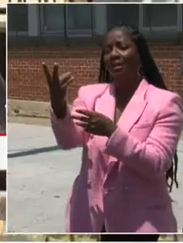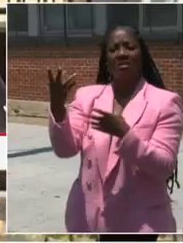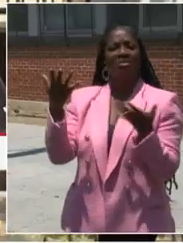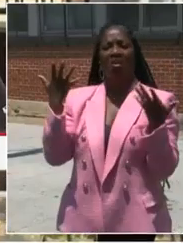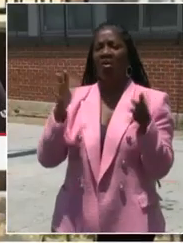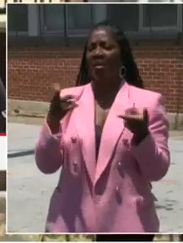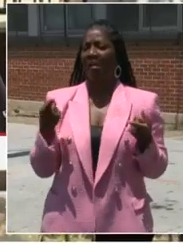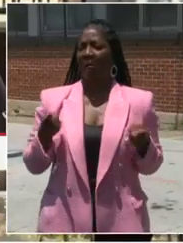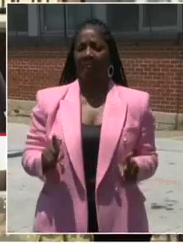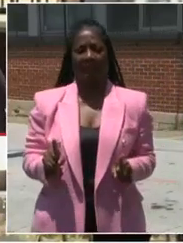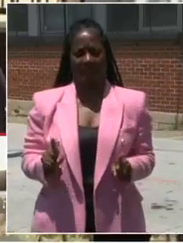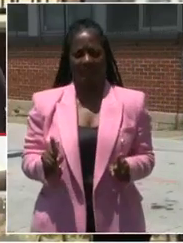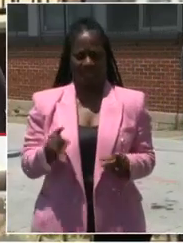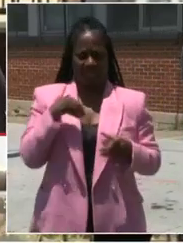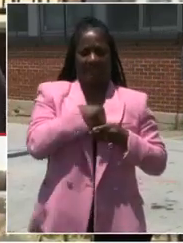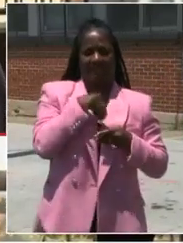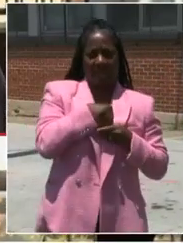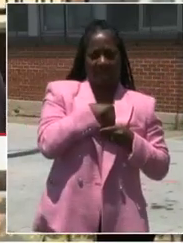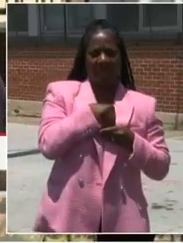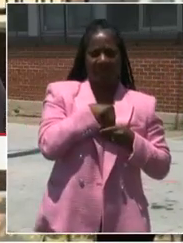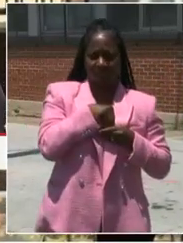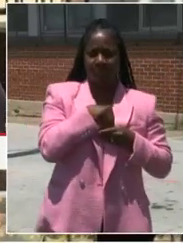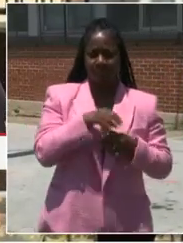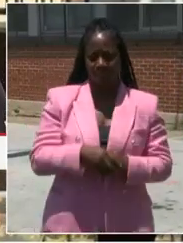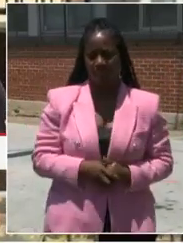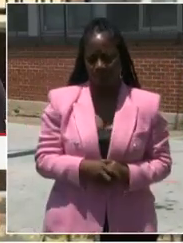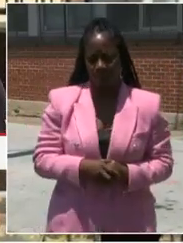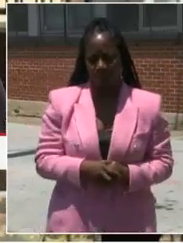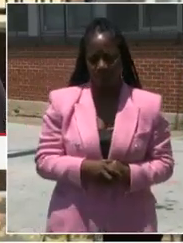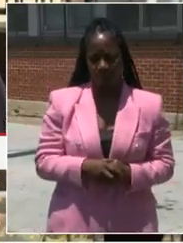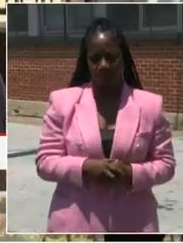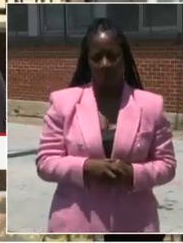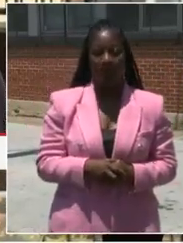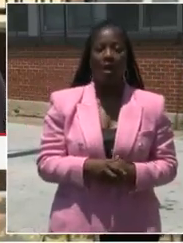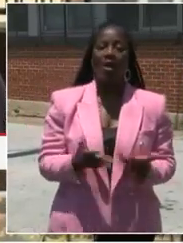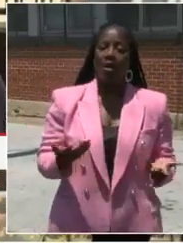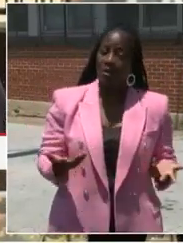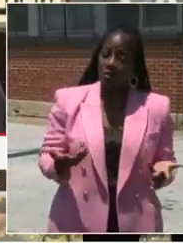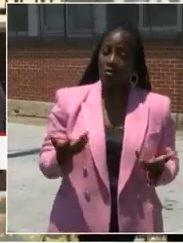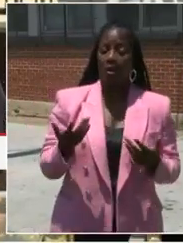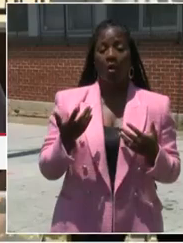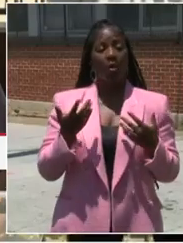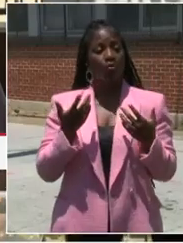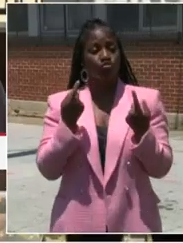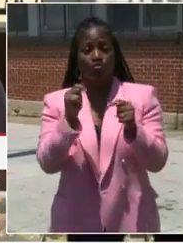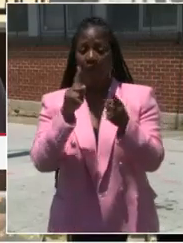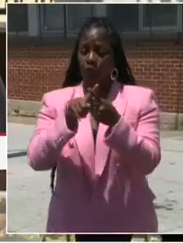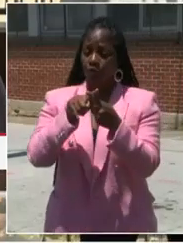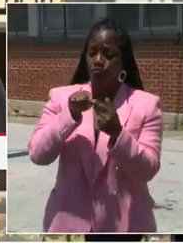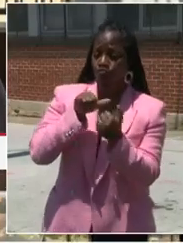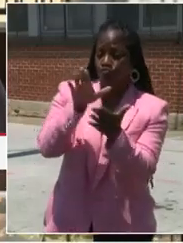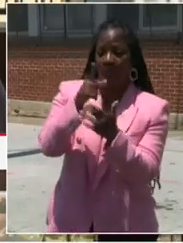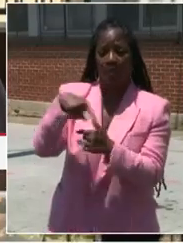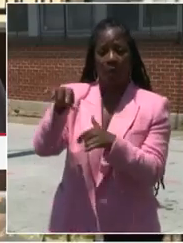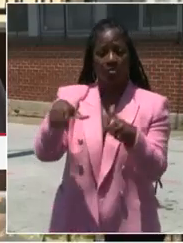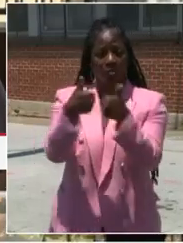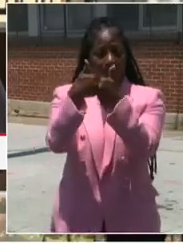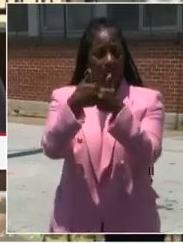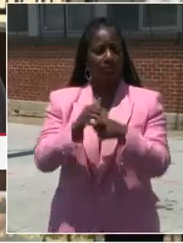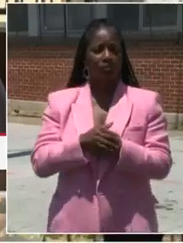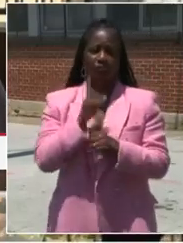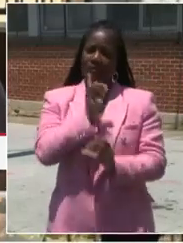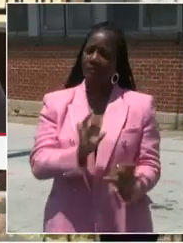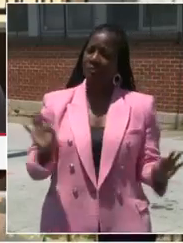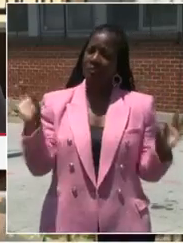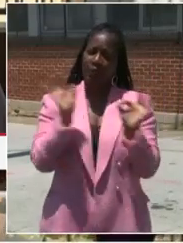already happened on the inside. So to help us address those challenges, it's important that we